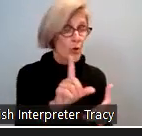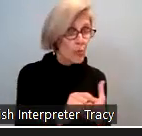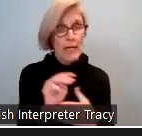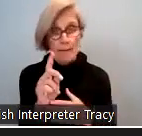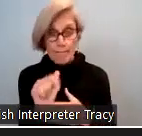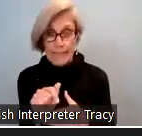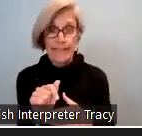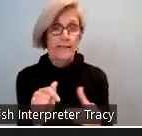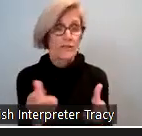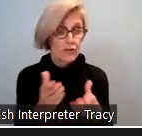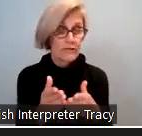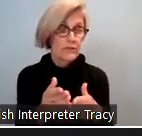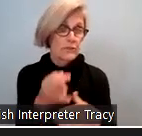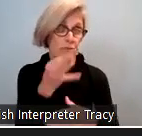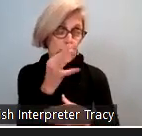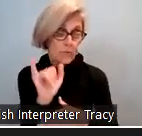soon.